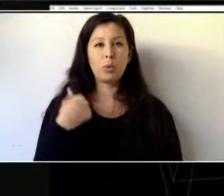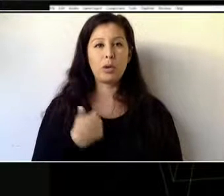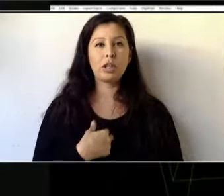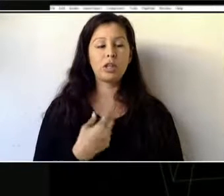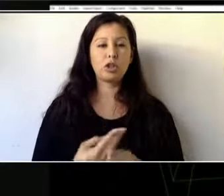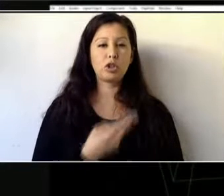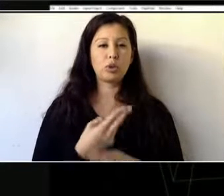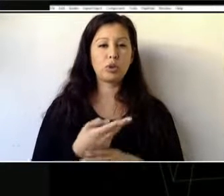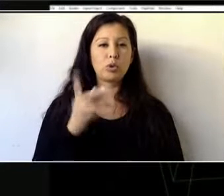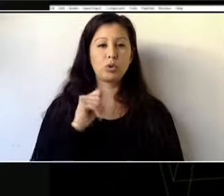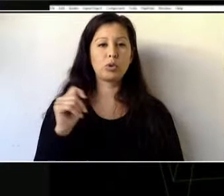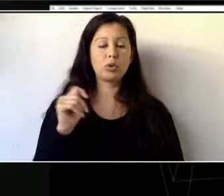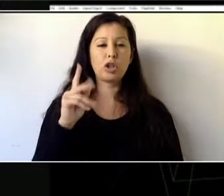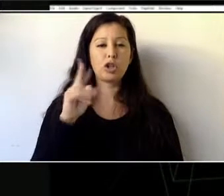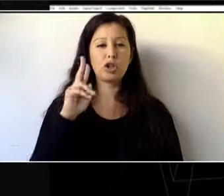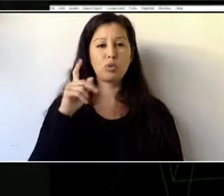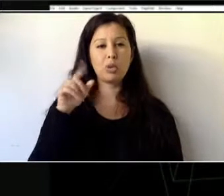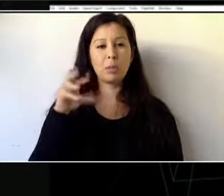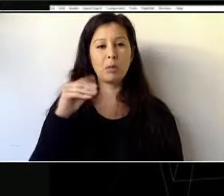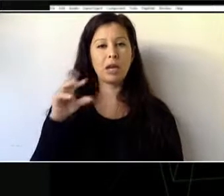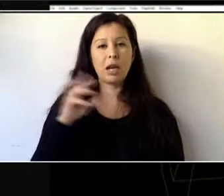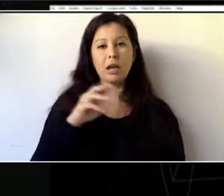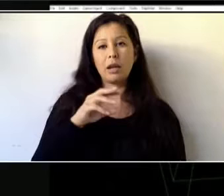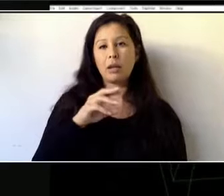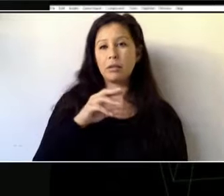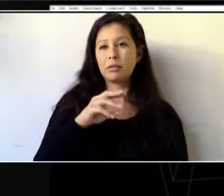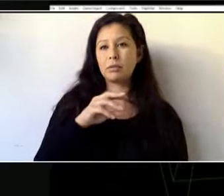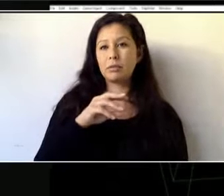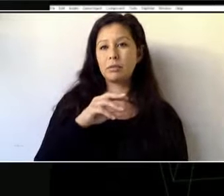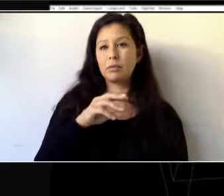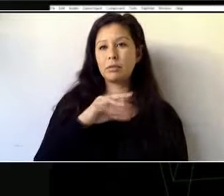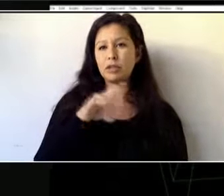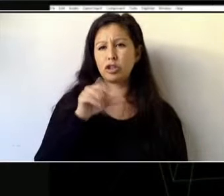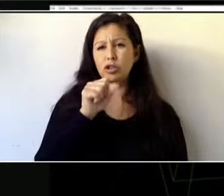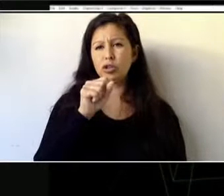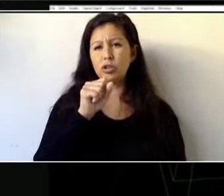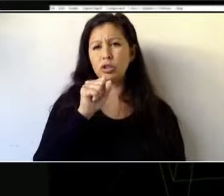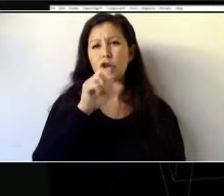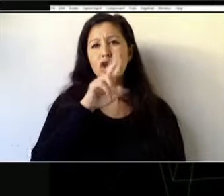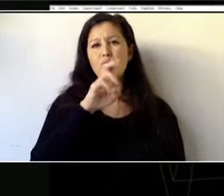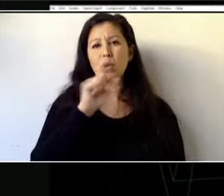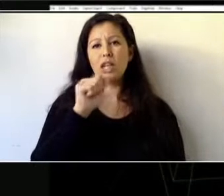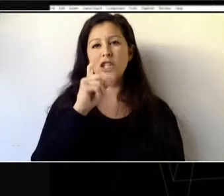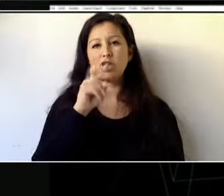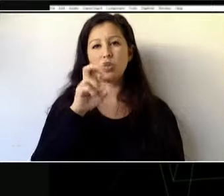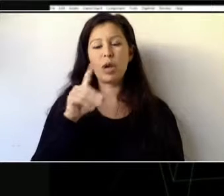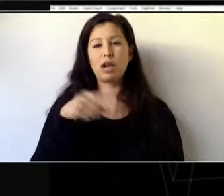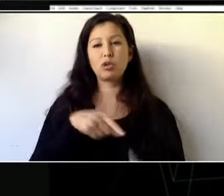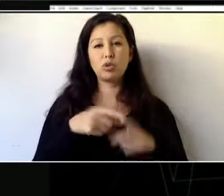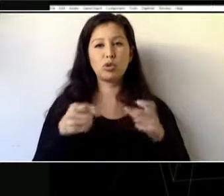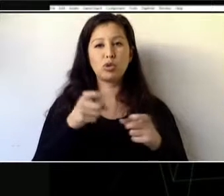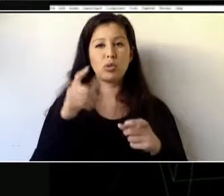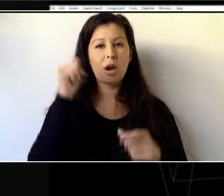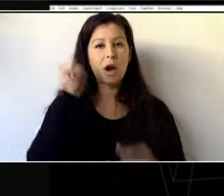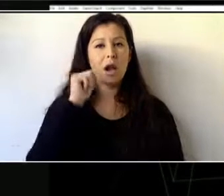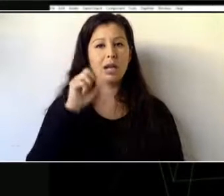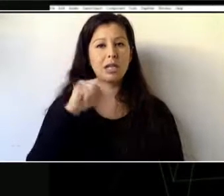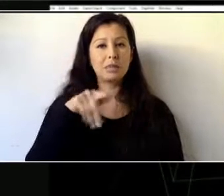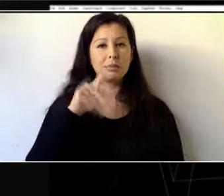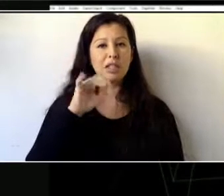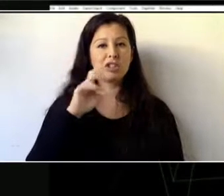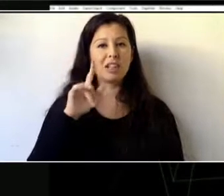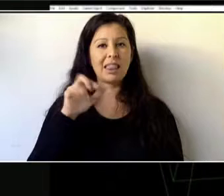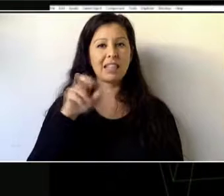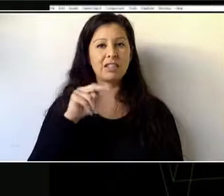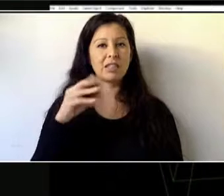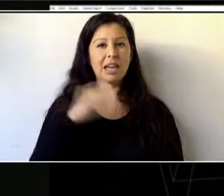the Reaper and Rhea surround to control the audio spatialization for the performance. And then After Effects